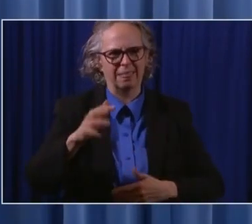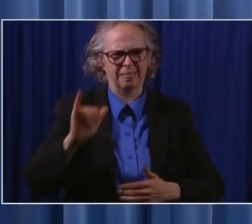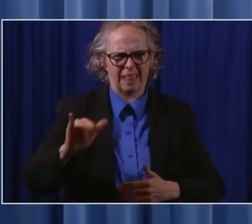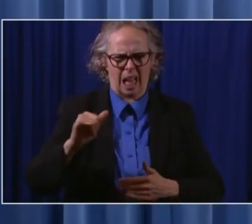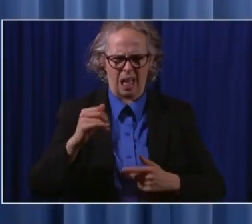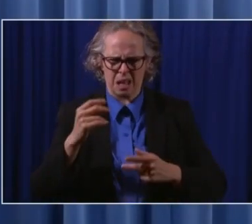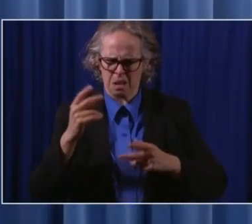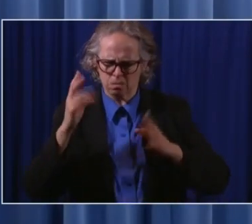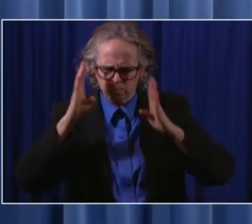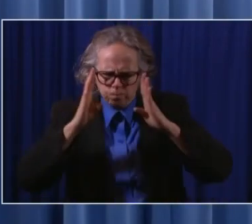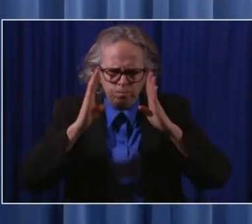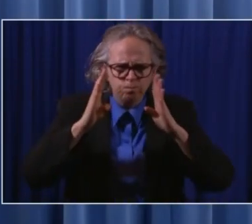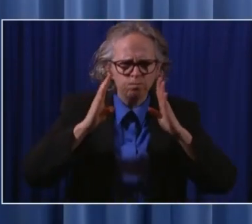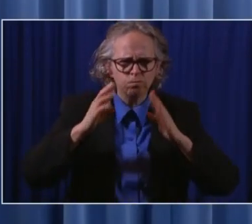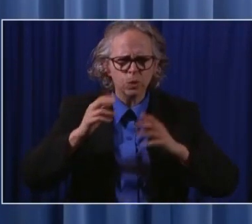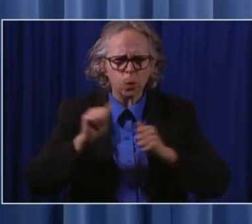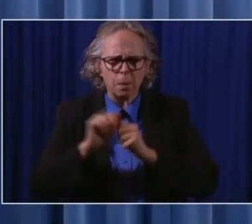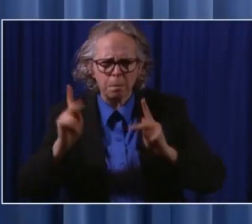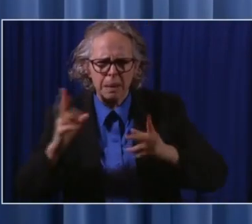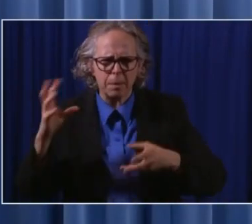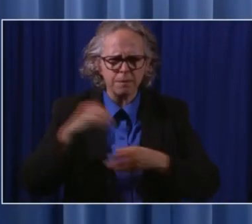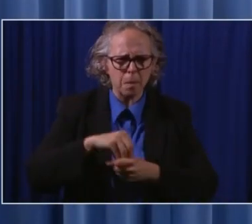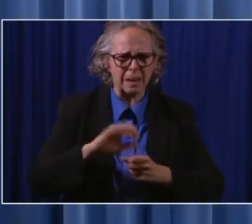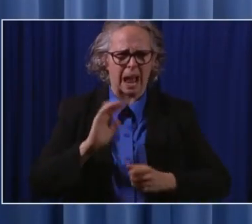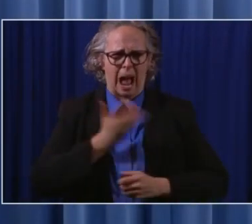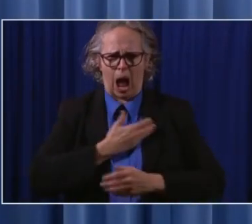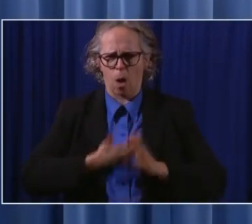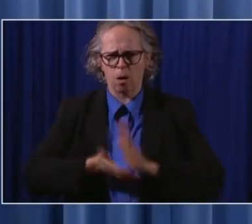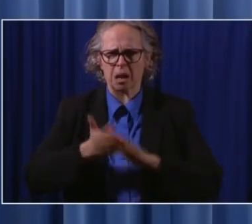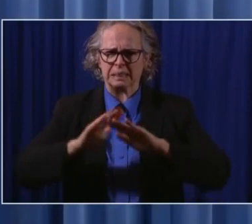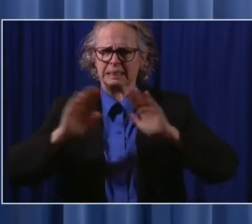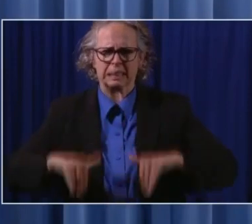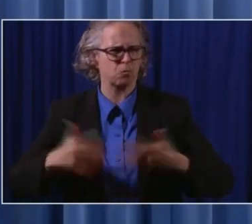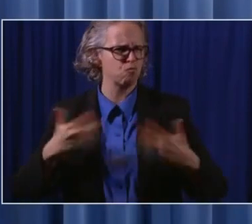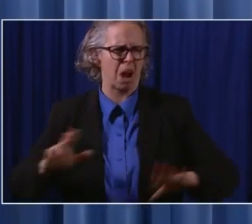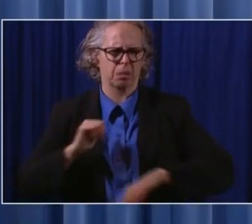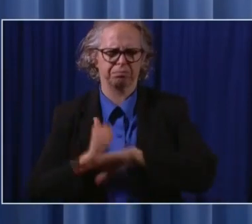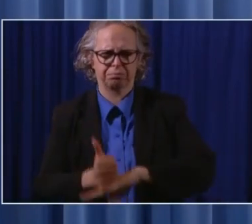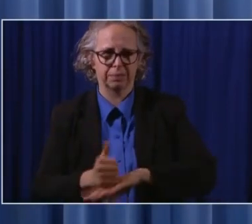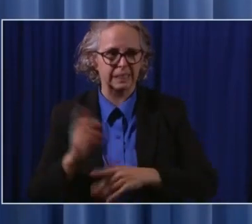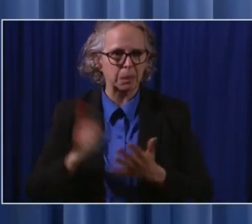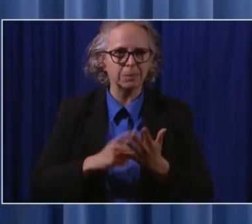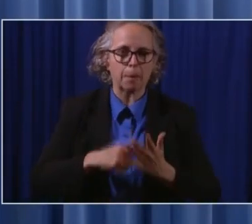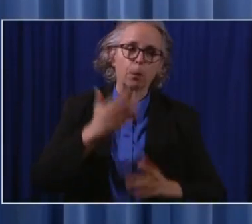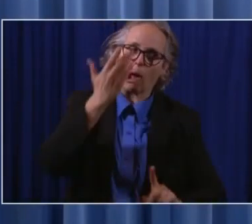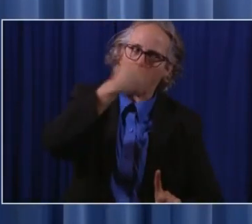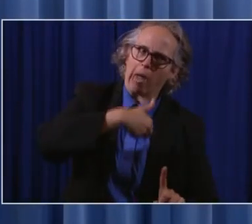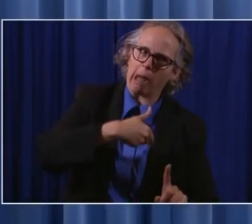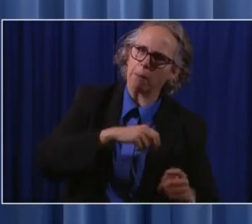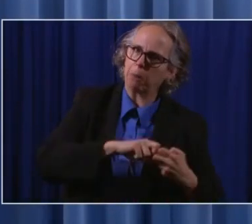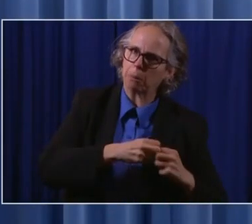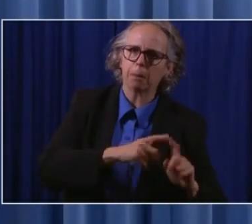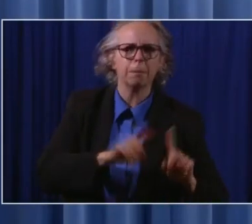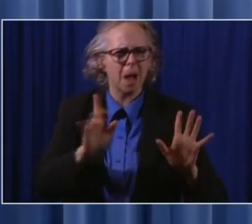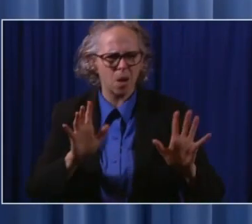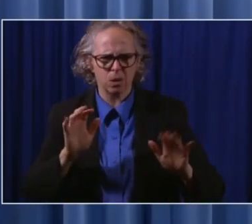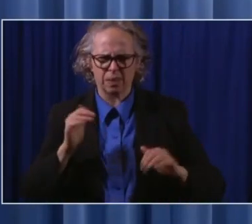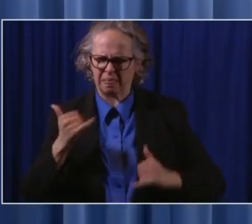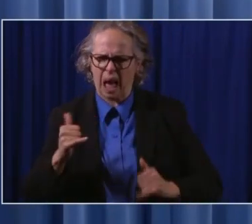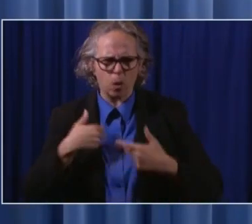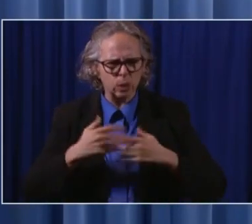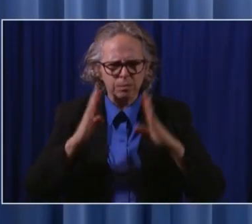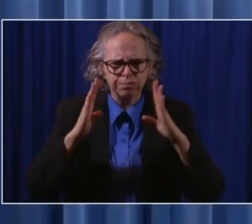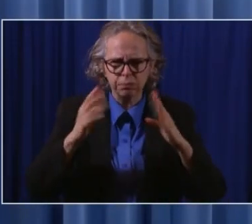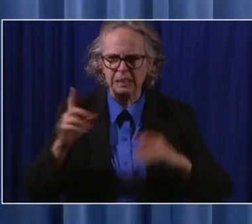the system, and again, I think it's something that sometimes we don't really appreciate, but that